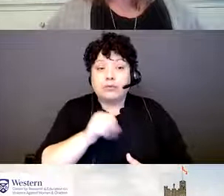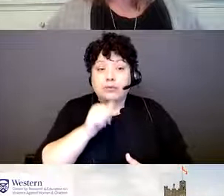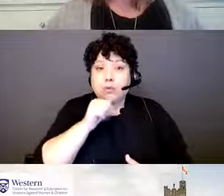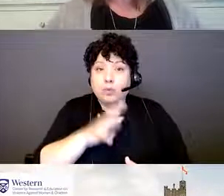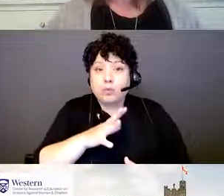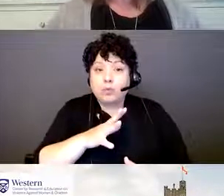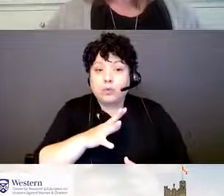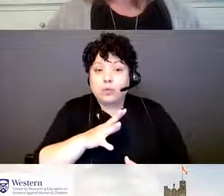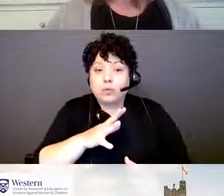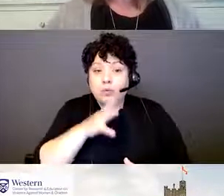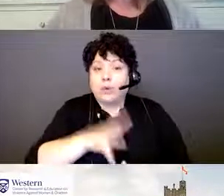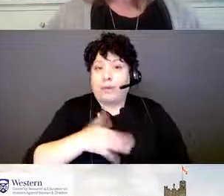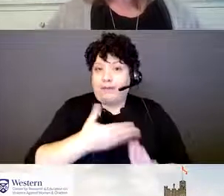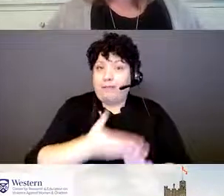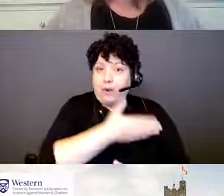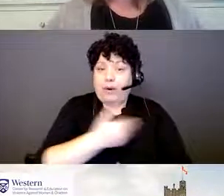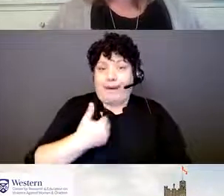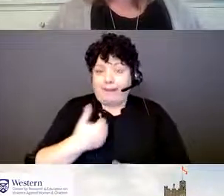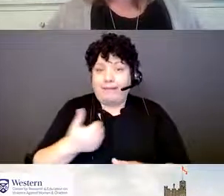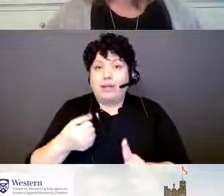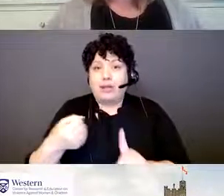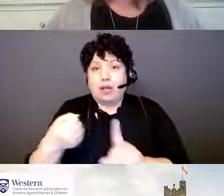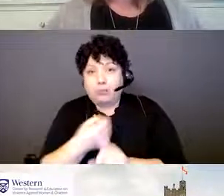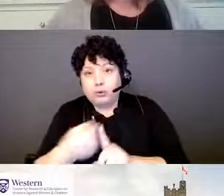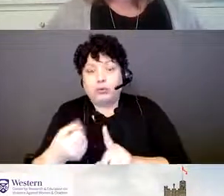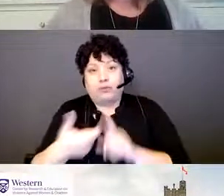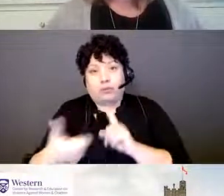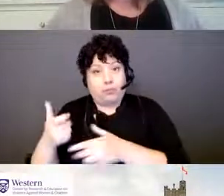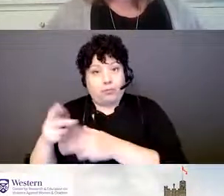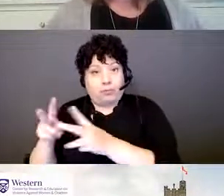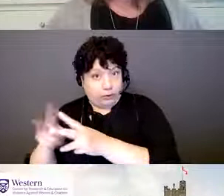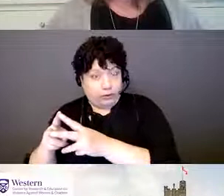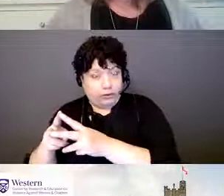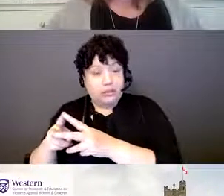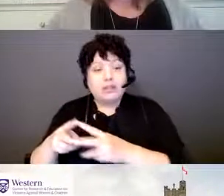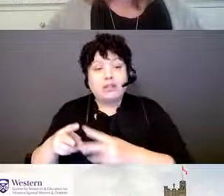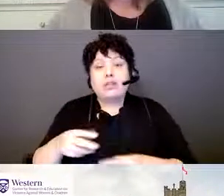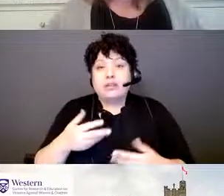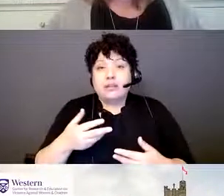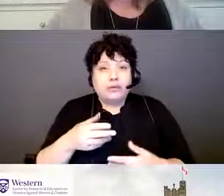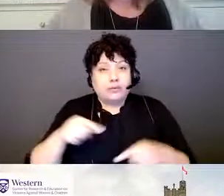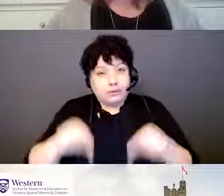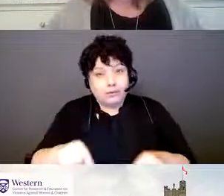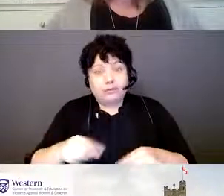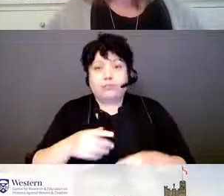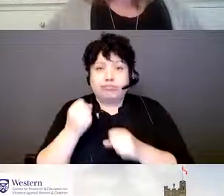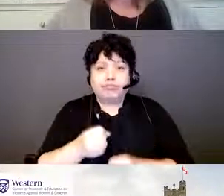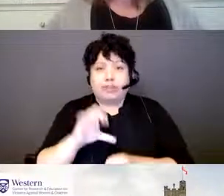abuse from her partner. So it's important to understand that this is very much